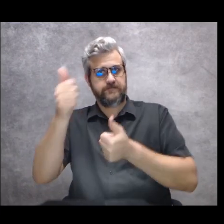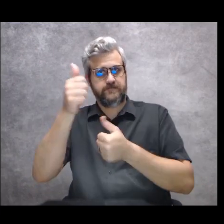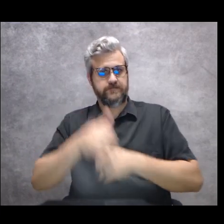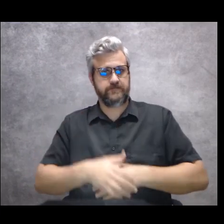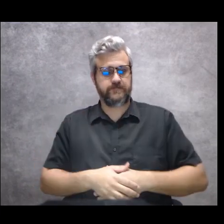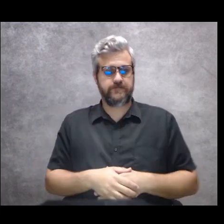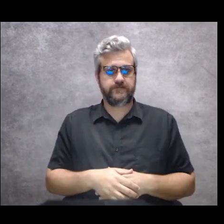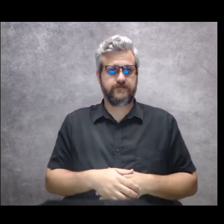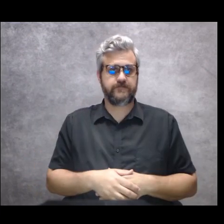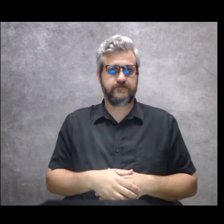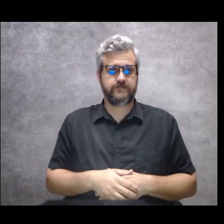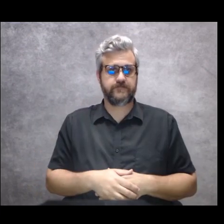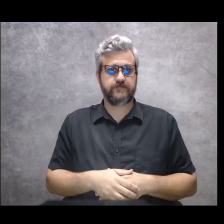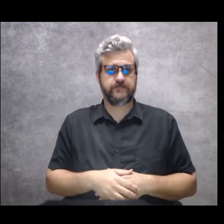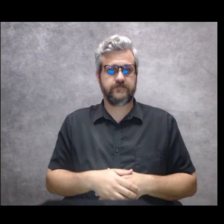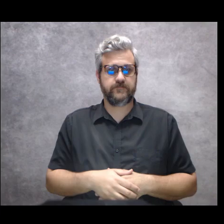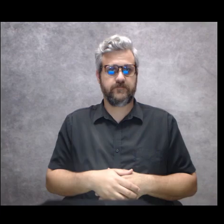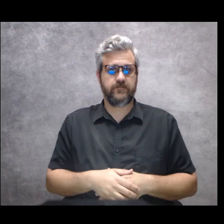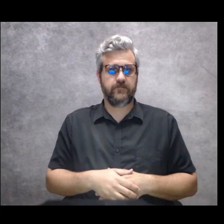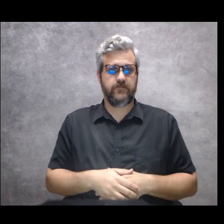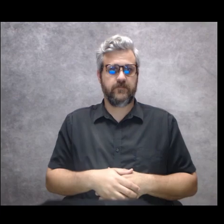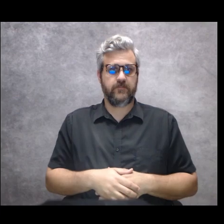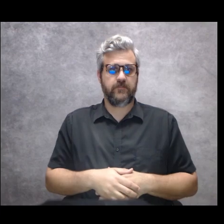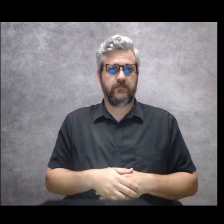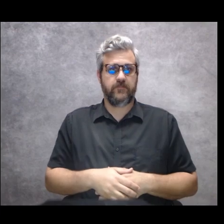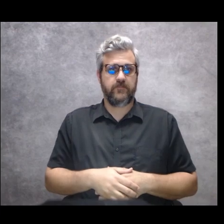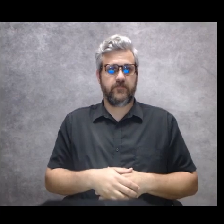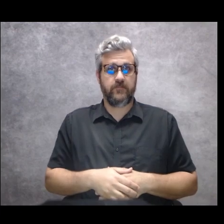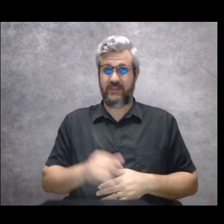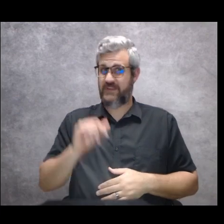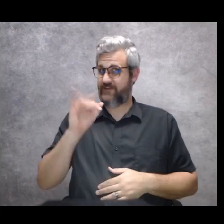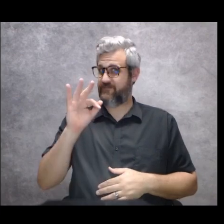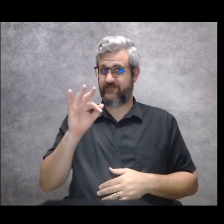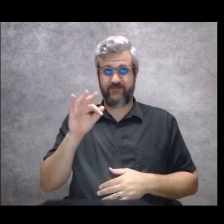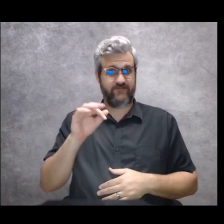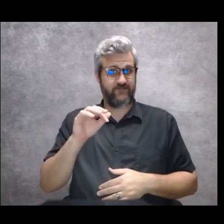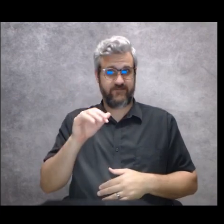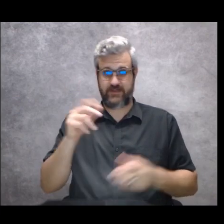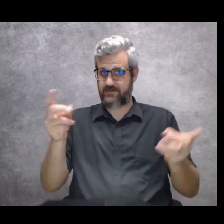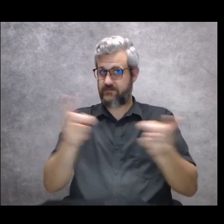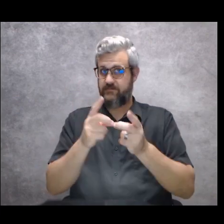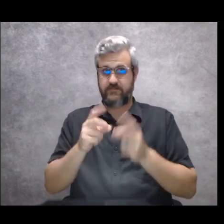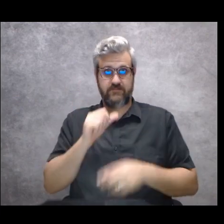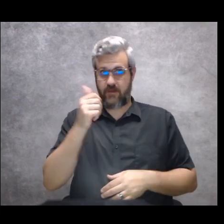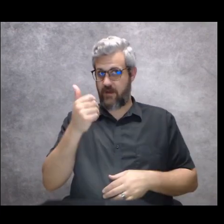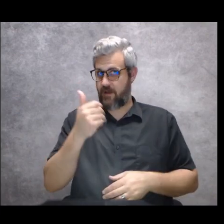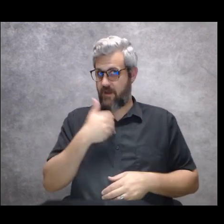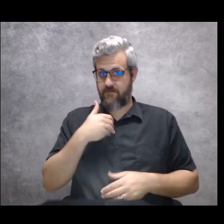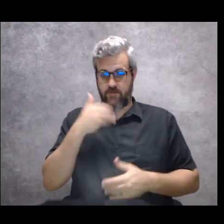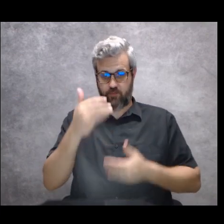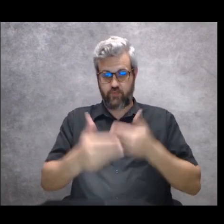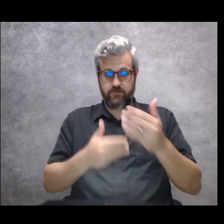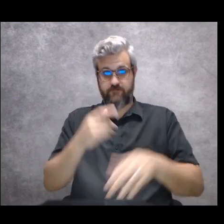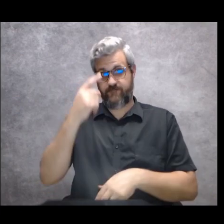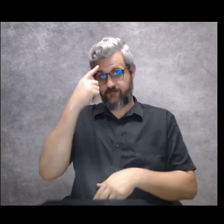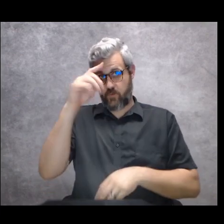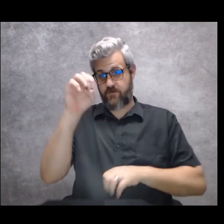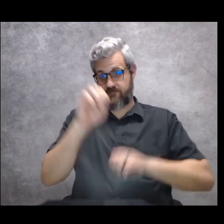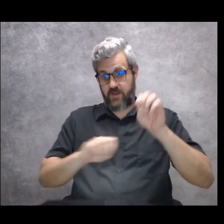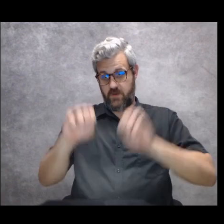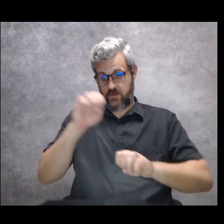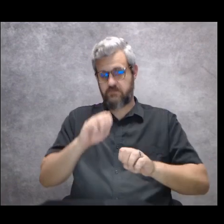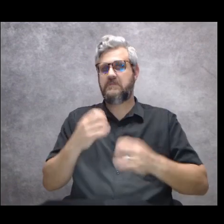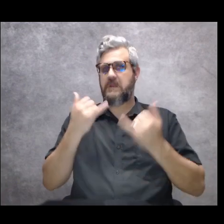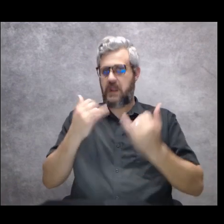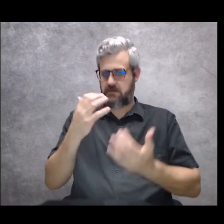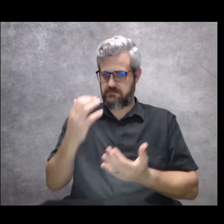If the district does not have procedures for the program evaluation, now may be a good time to articulate the actions for each of the